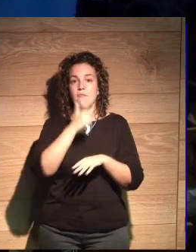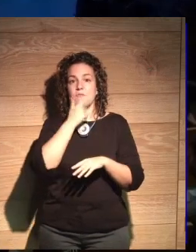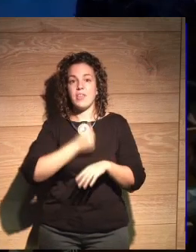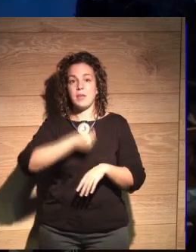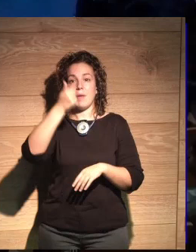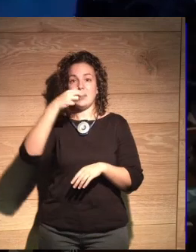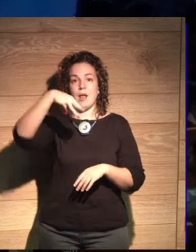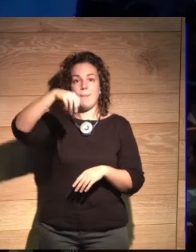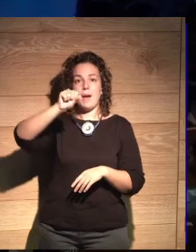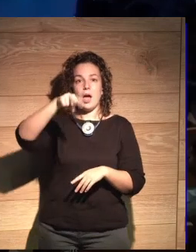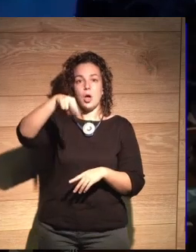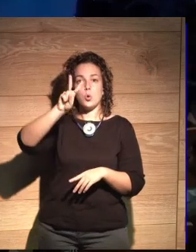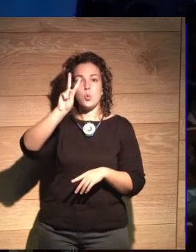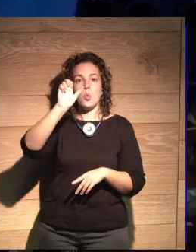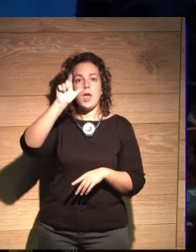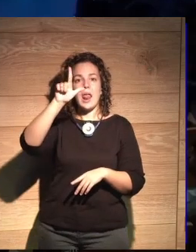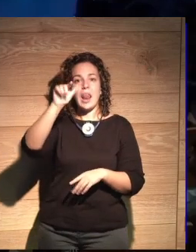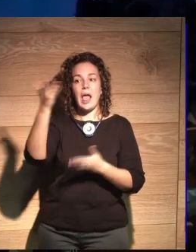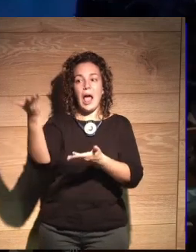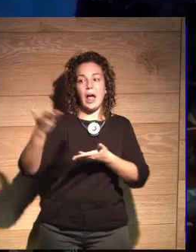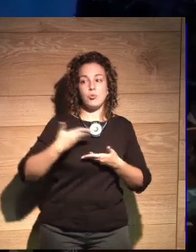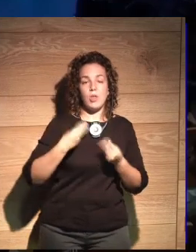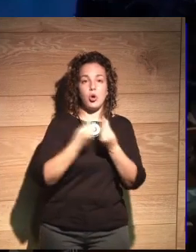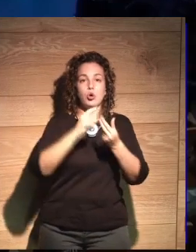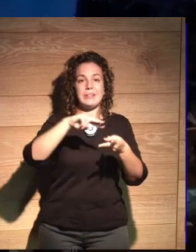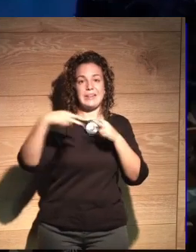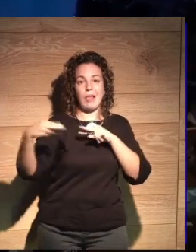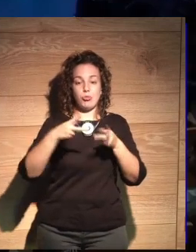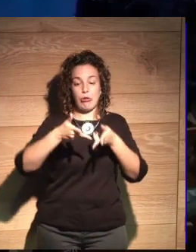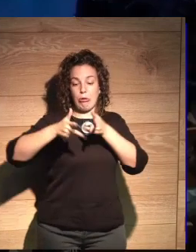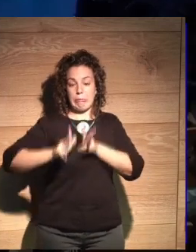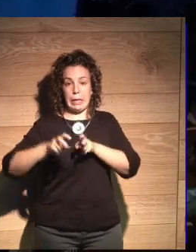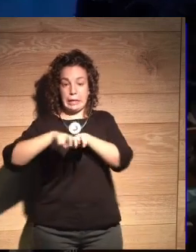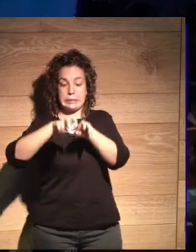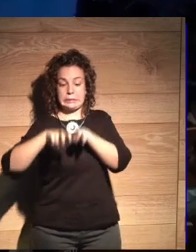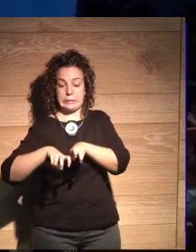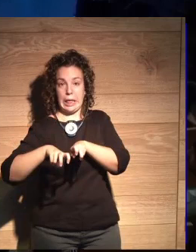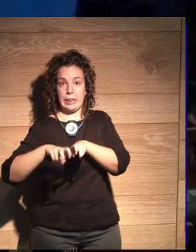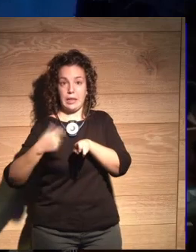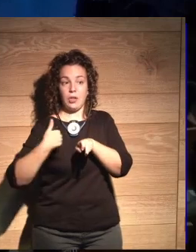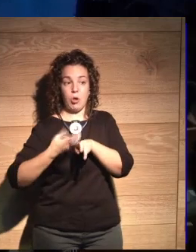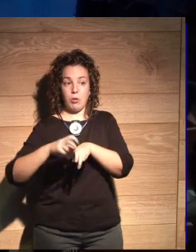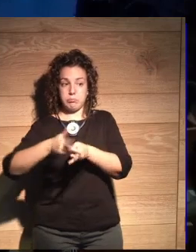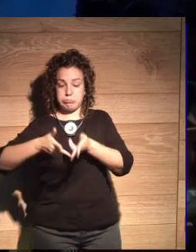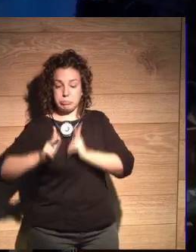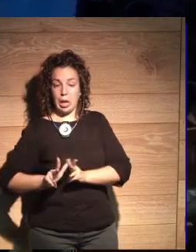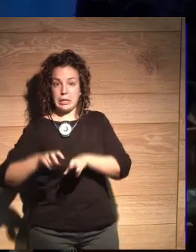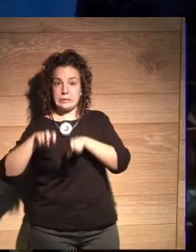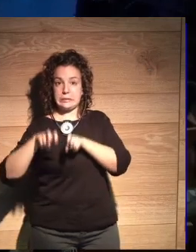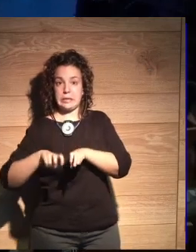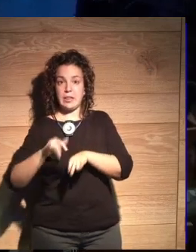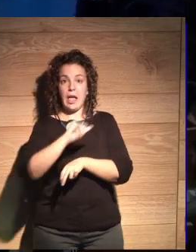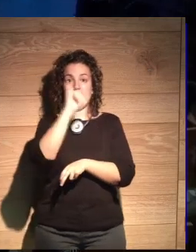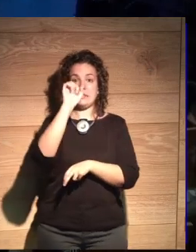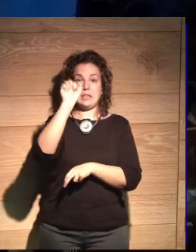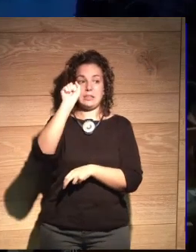and so in order to make it more agile, Manuel is going to help us with translation together with him. He's going to sit close to him,